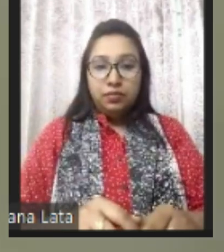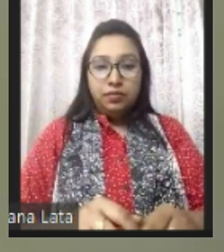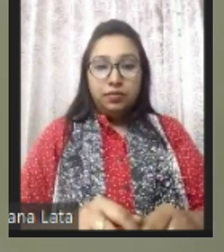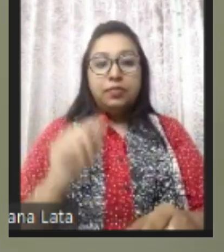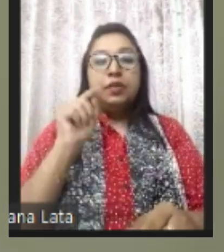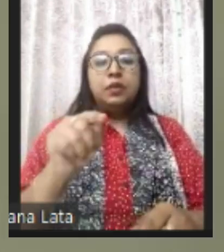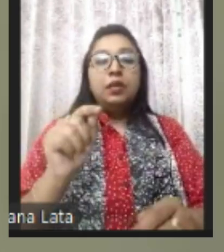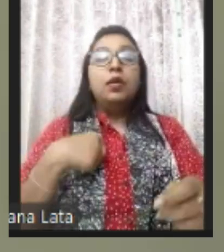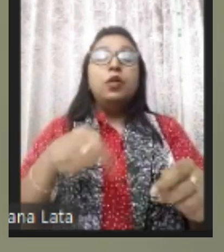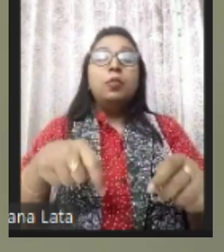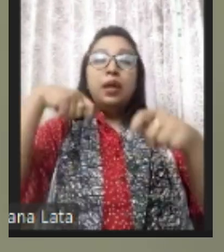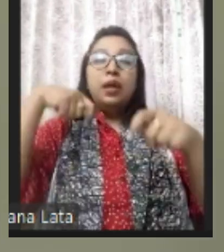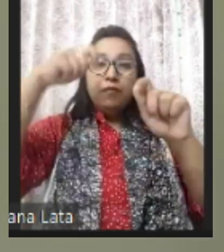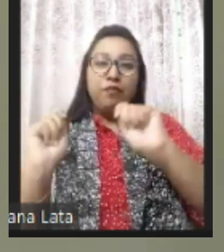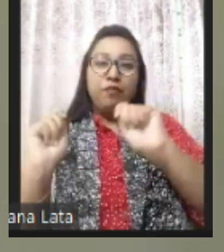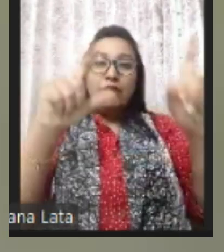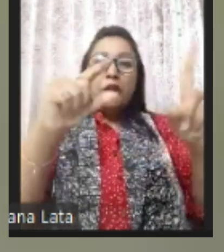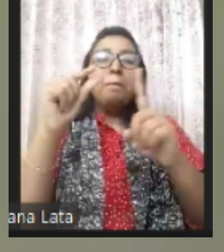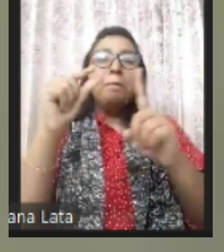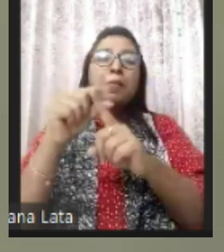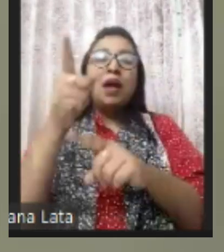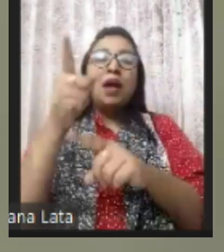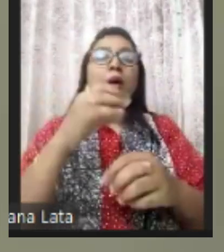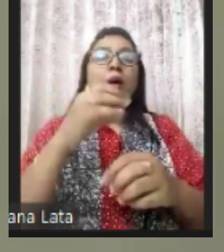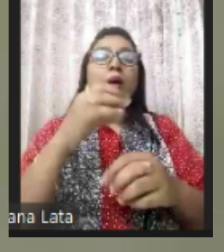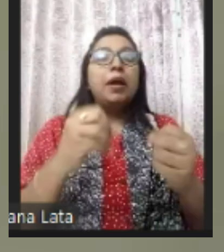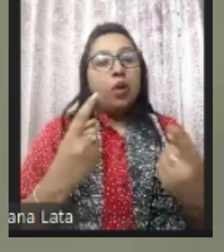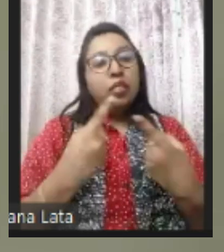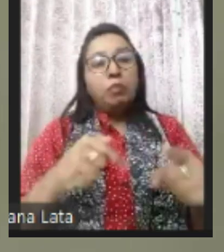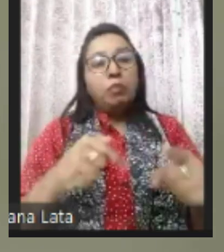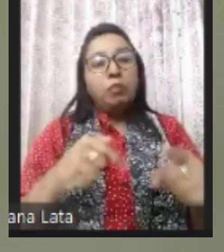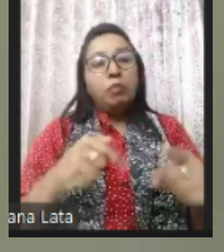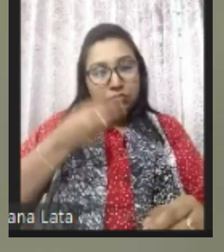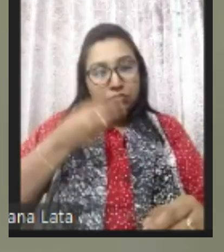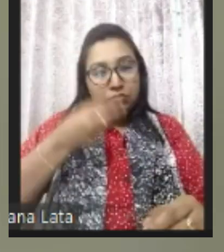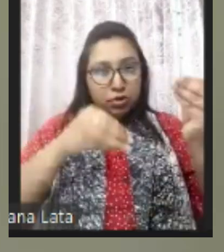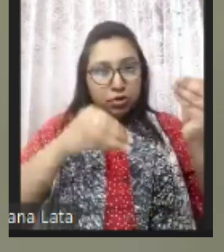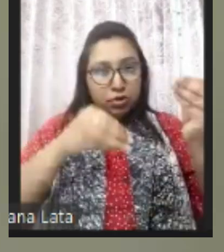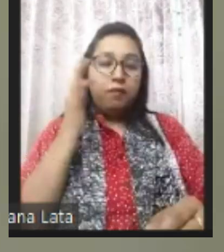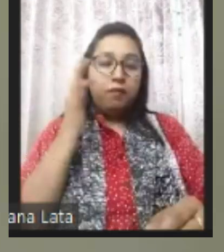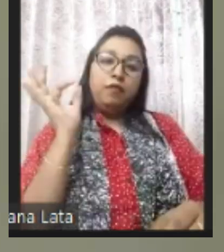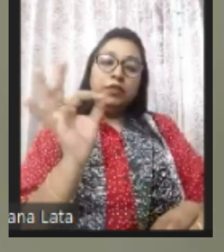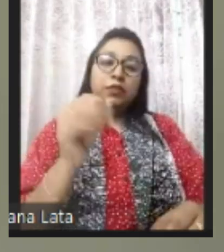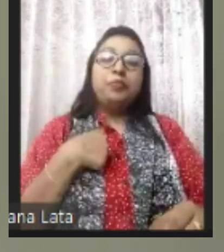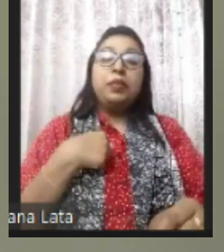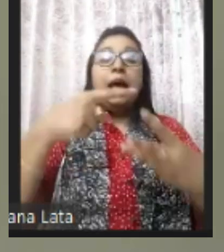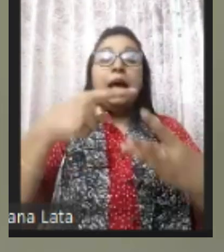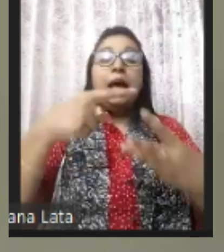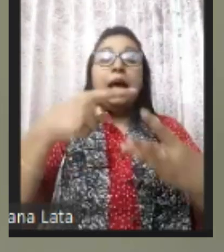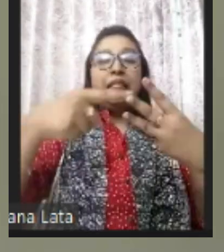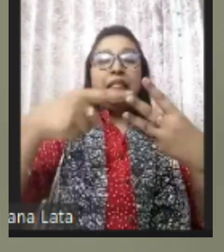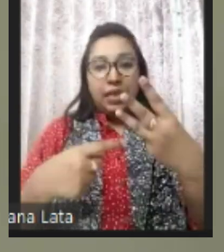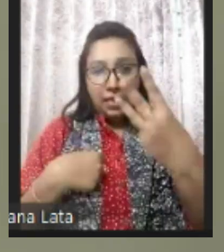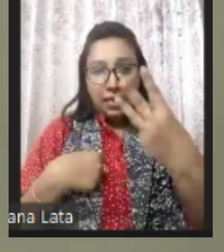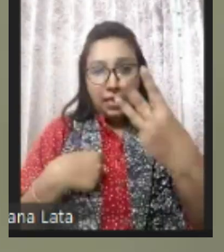us, but I think you delivered very important messages. I take away three important things, very, very important things. Now, you've covered a lot,